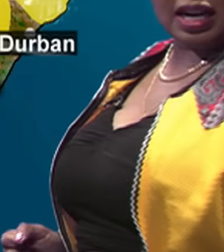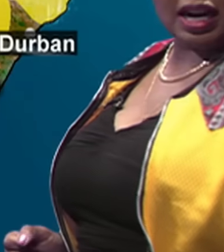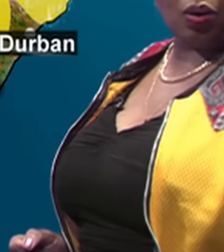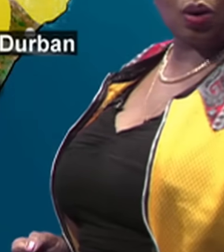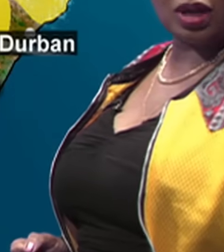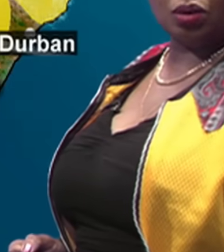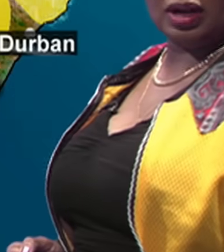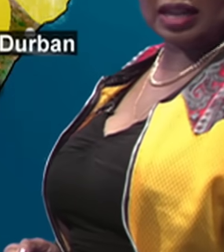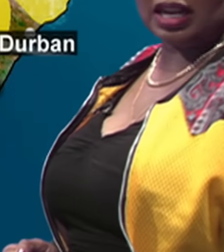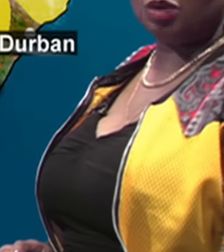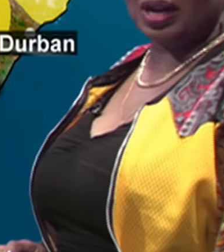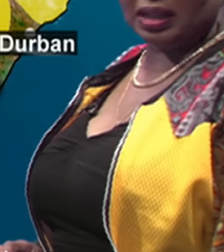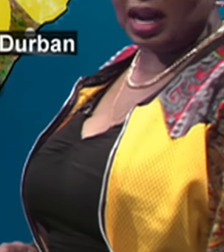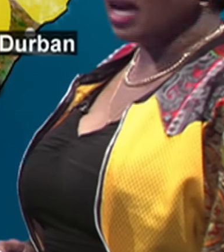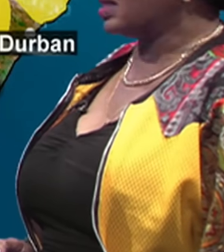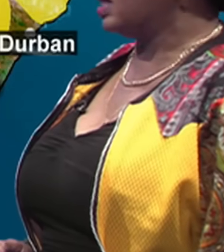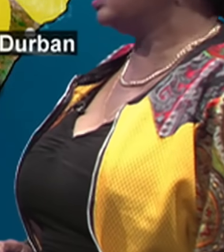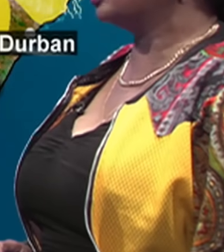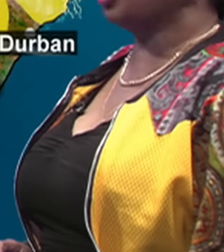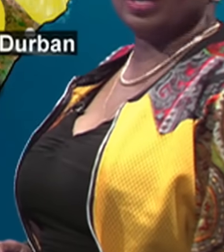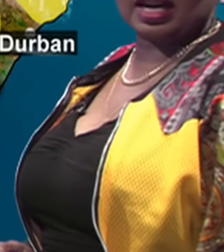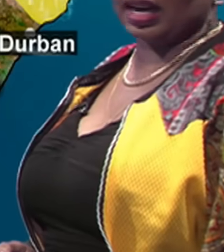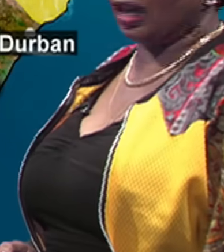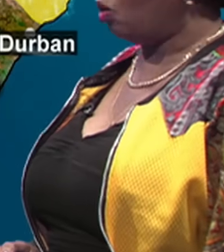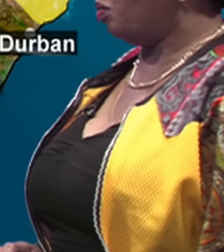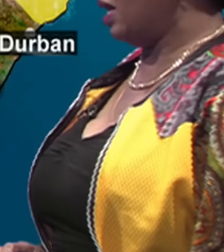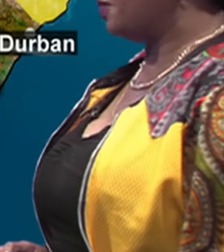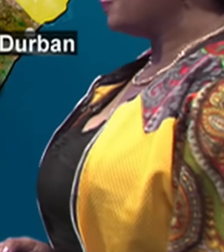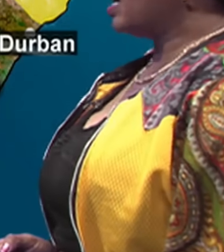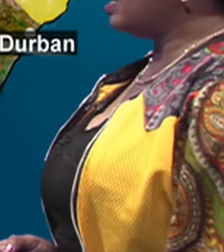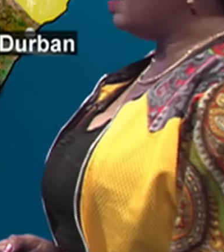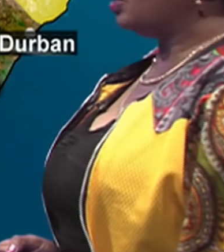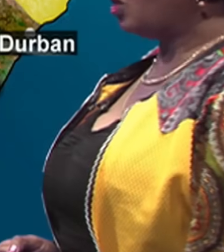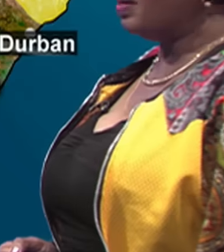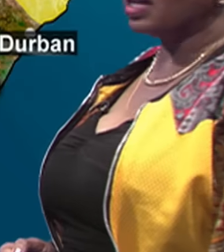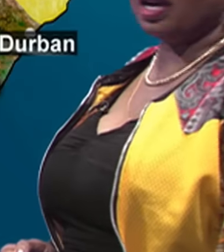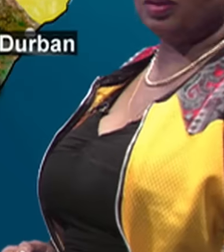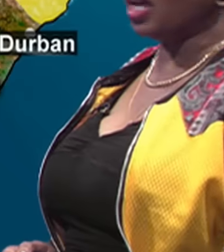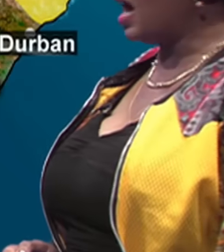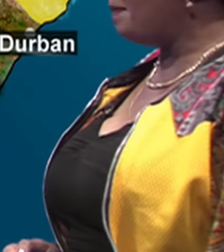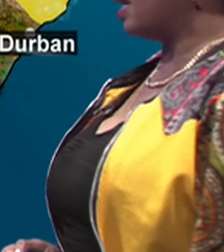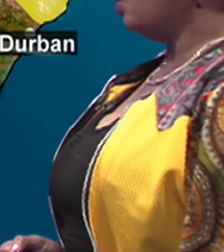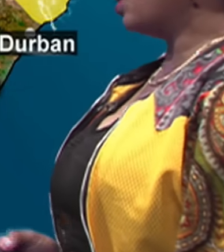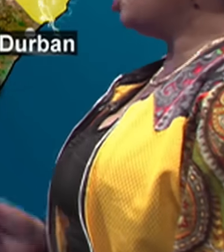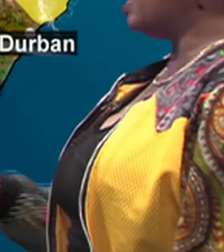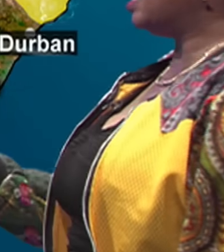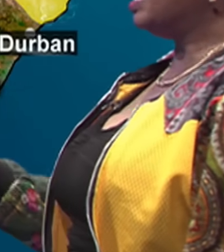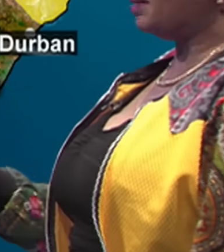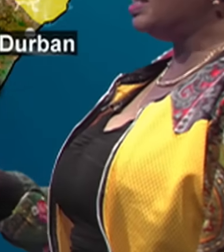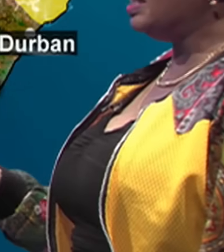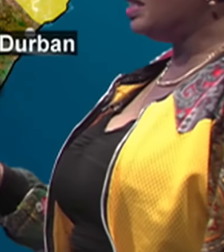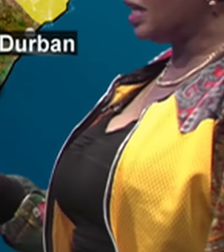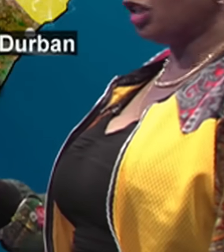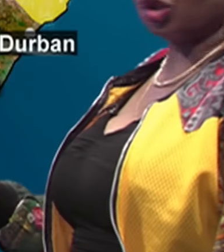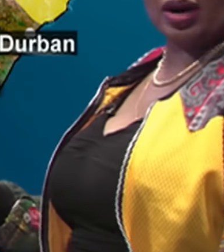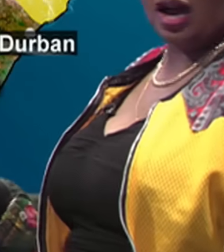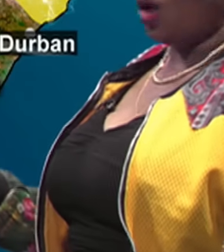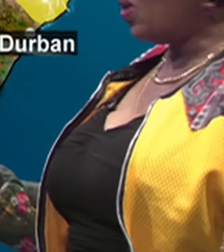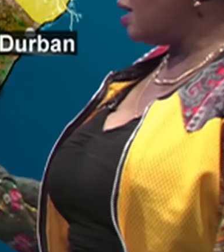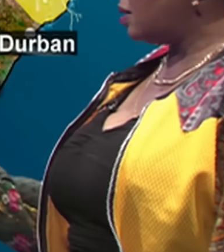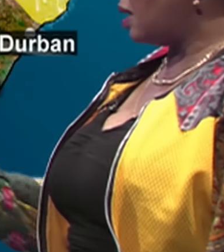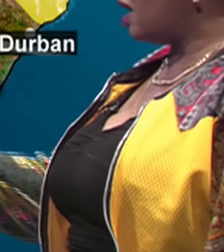le go tsenelela go la KwaZulu Natal dipula tšela re santšane re di bona re ke re itlhokomeleng ga re lebelela jalo ba sa re lemoša gape gore dipula tšele di tlabe di tseneleditše